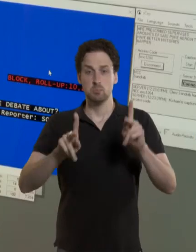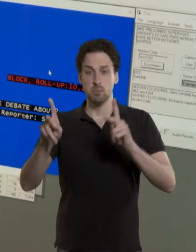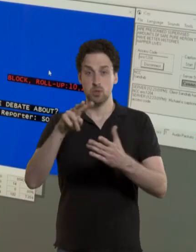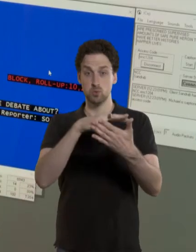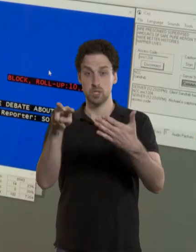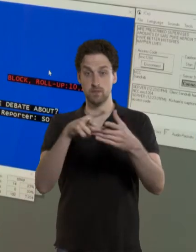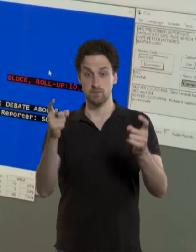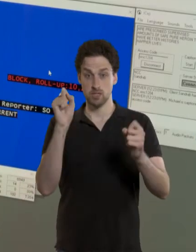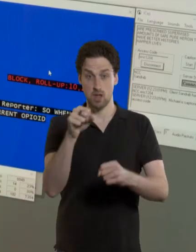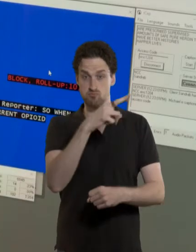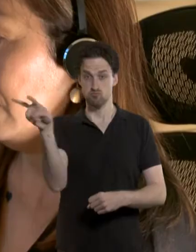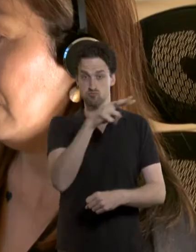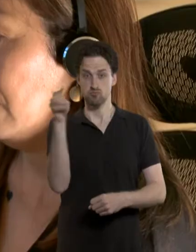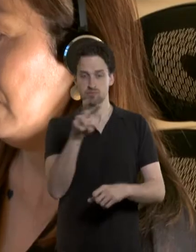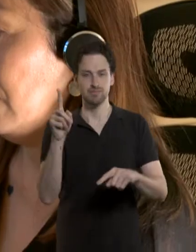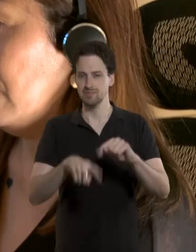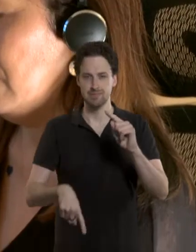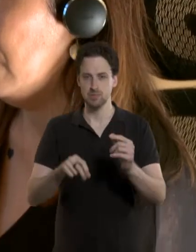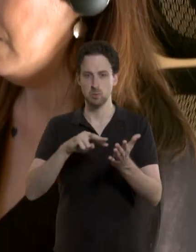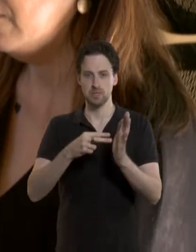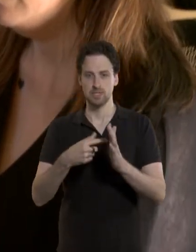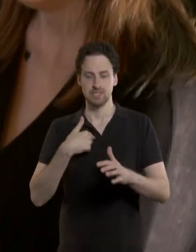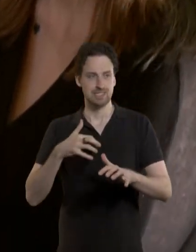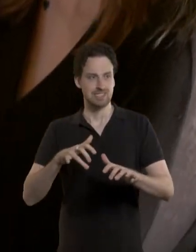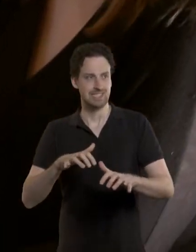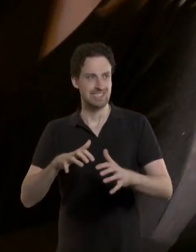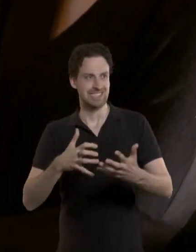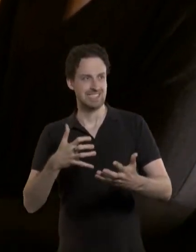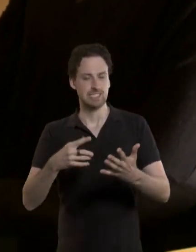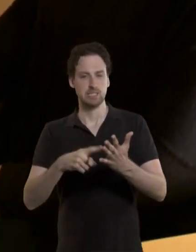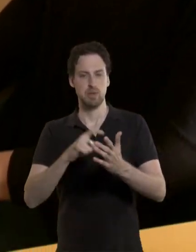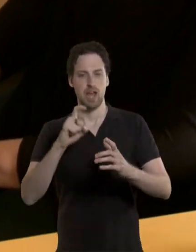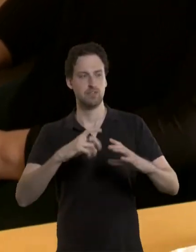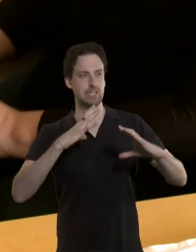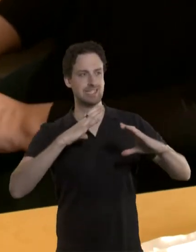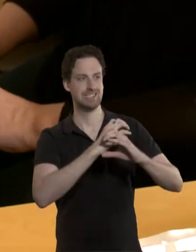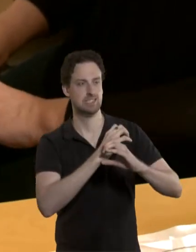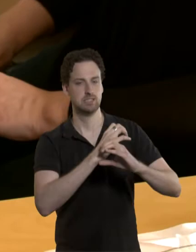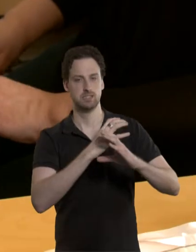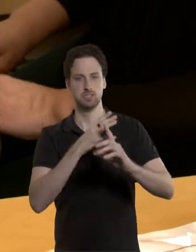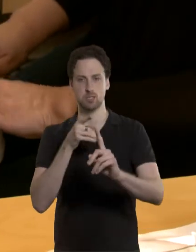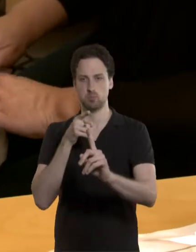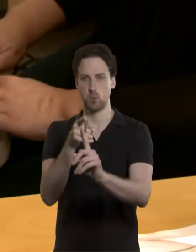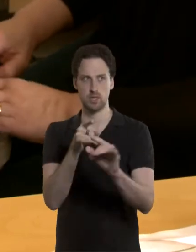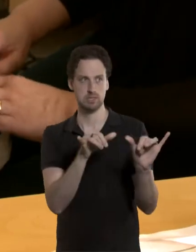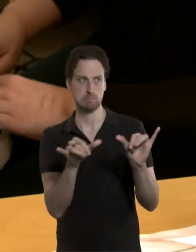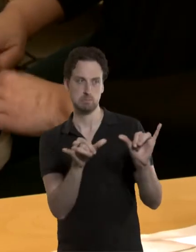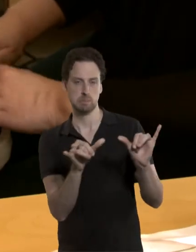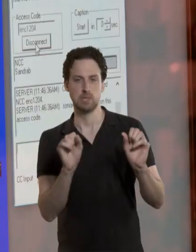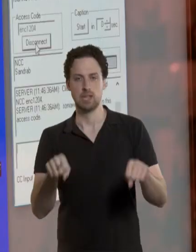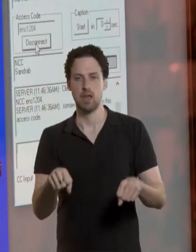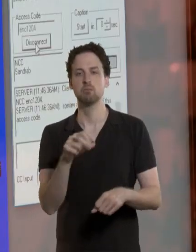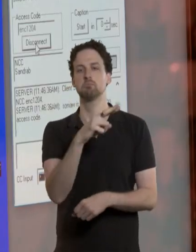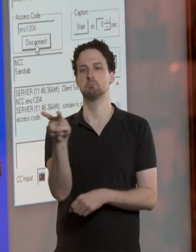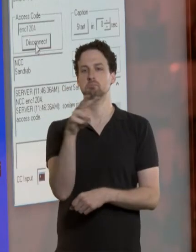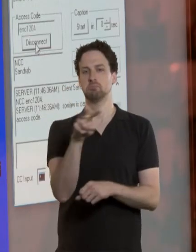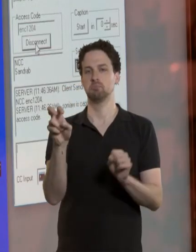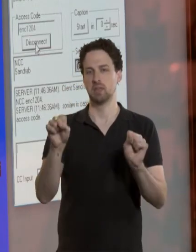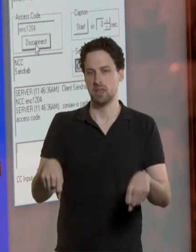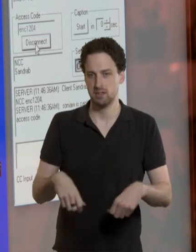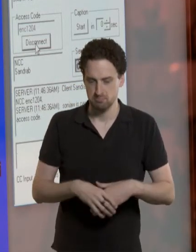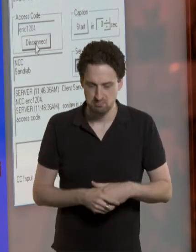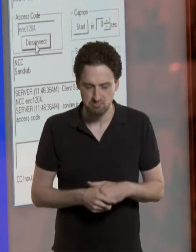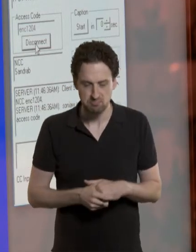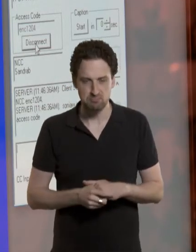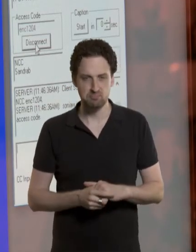read on-screen captioning, the steno captioner will occasionally need to paraphrase dialogue. Inevitably, the captions appear